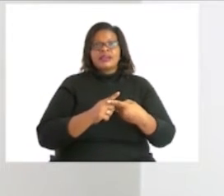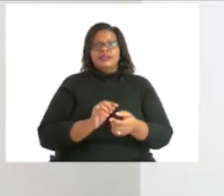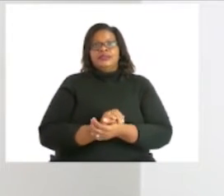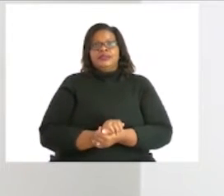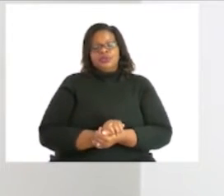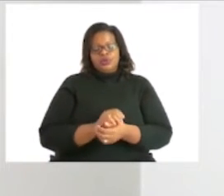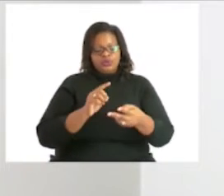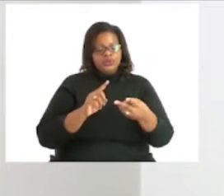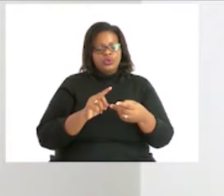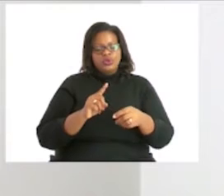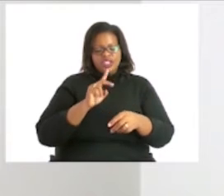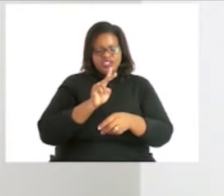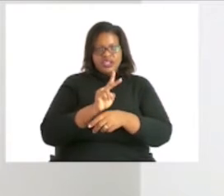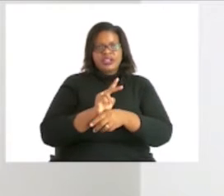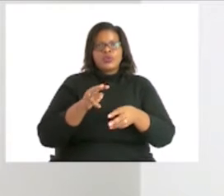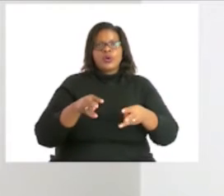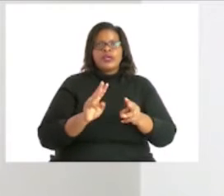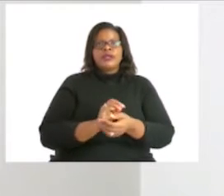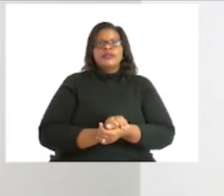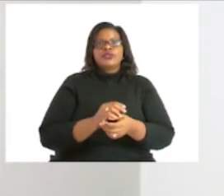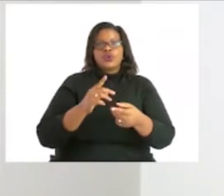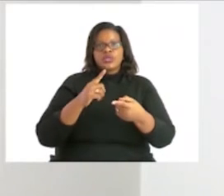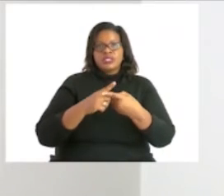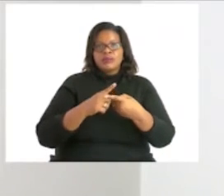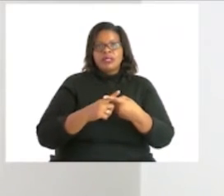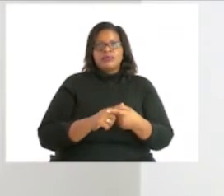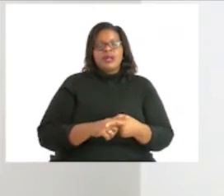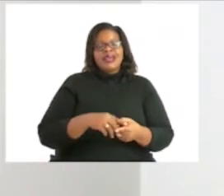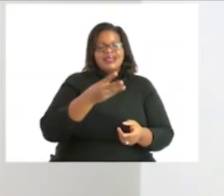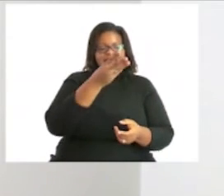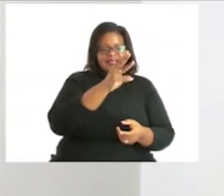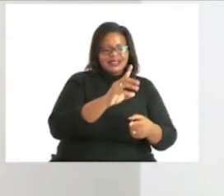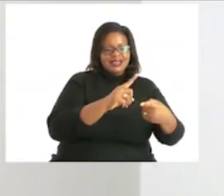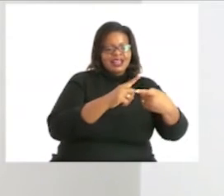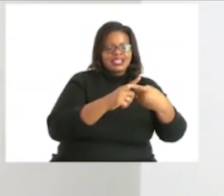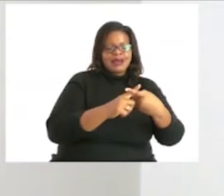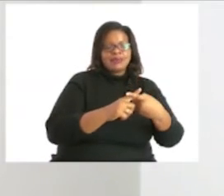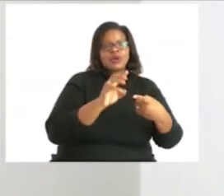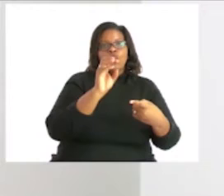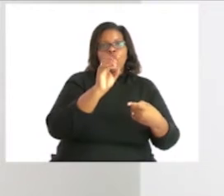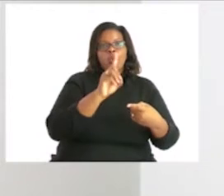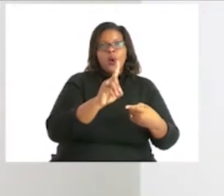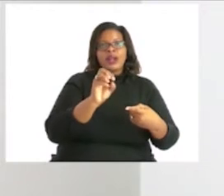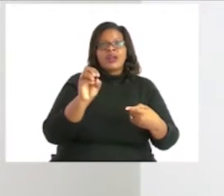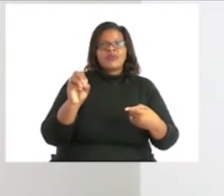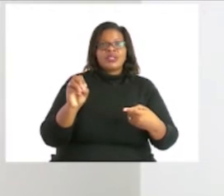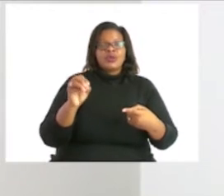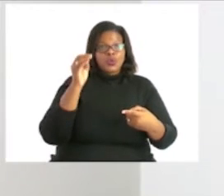have 6 times 100. And we all know 6 times 100